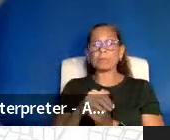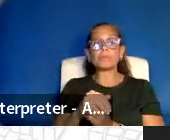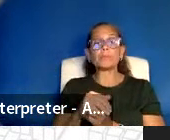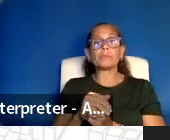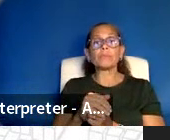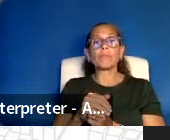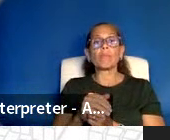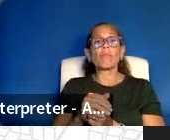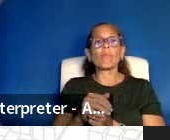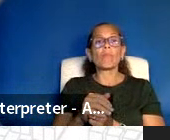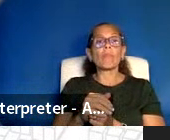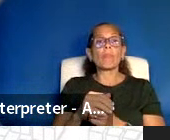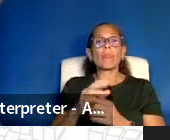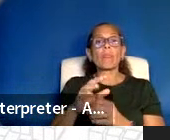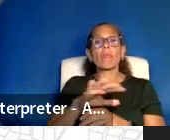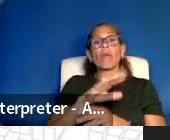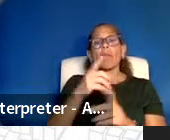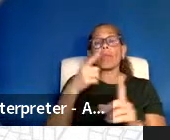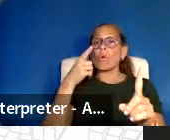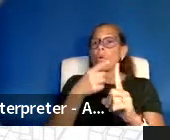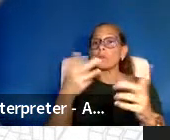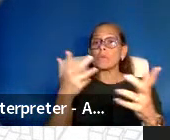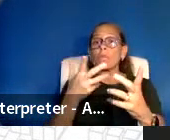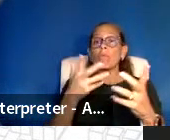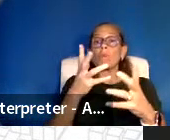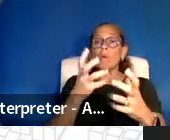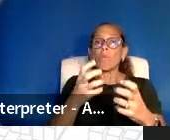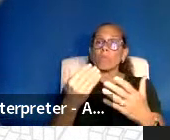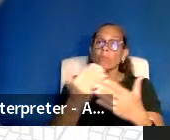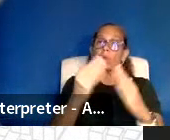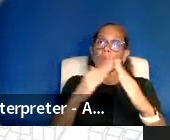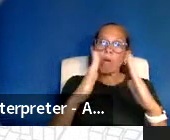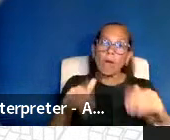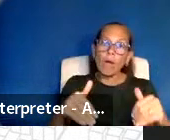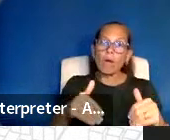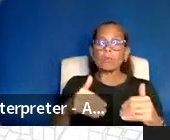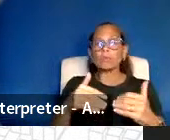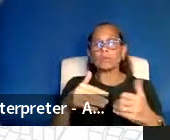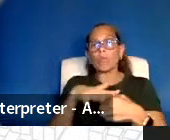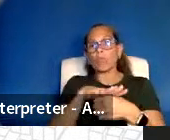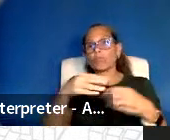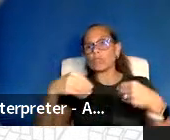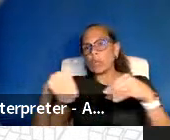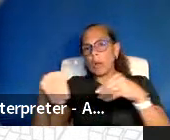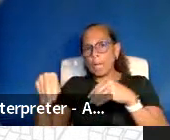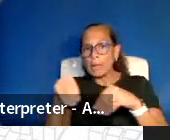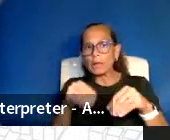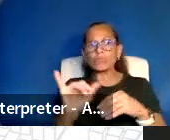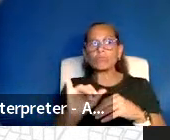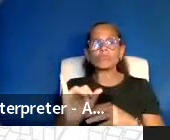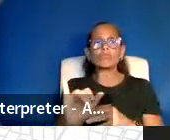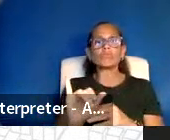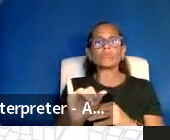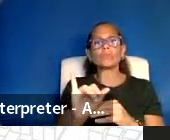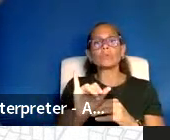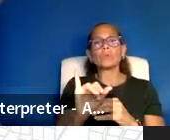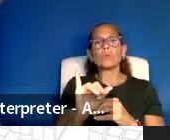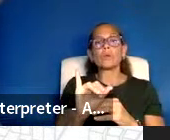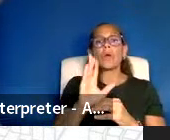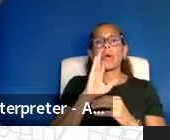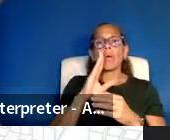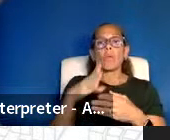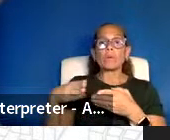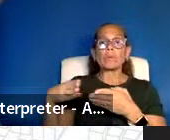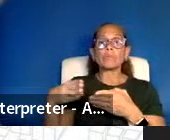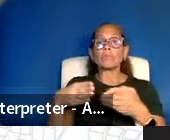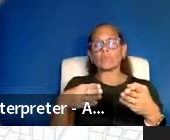The overarching goals for this section are to create opportunities for new homes and local retail, activate Bronxdale and East Tremont